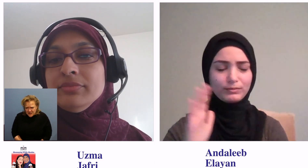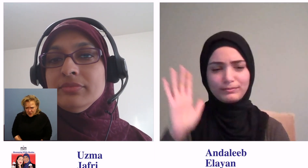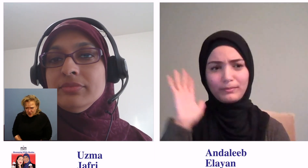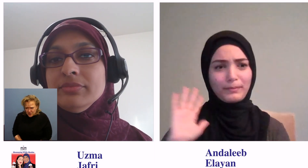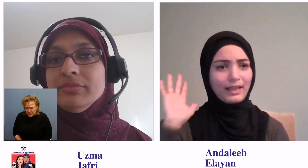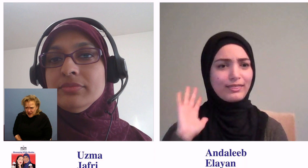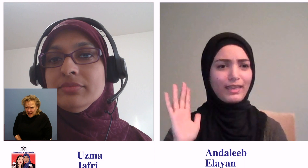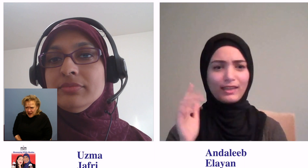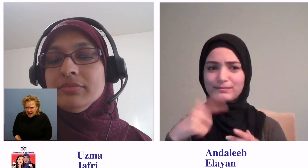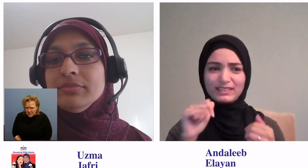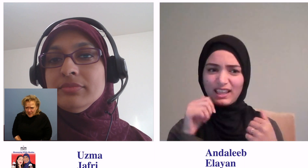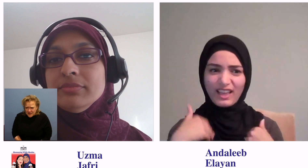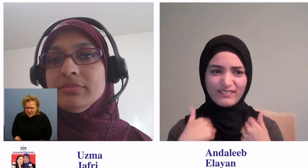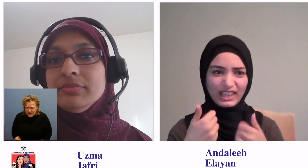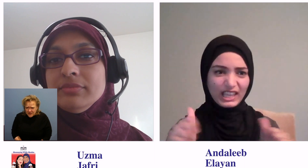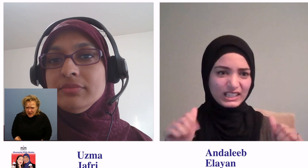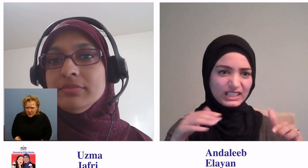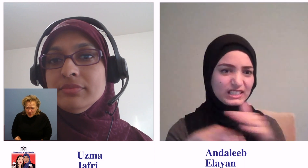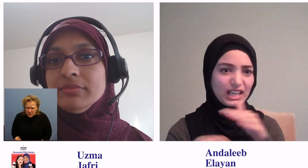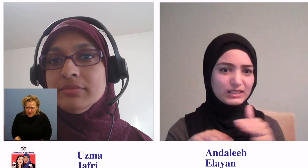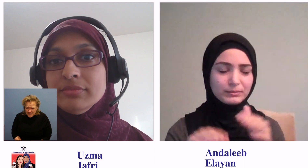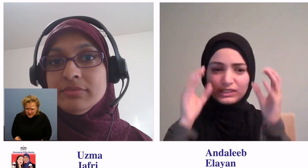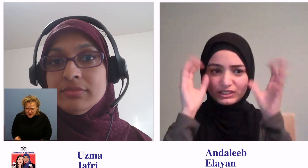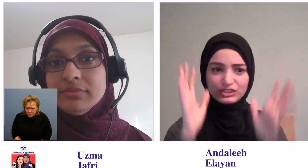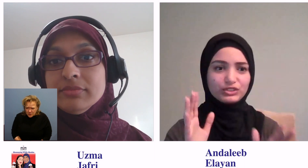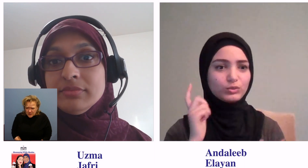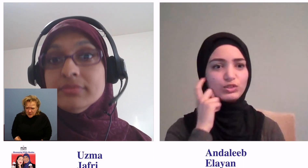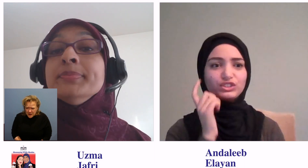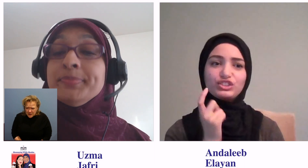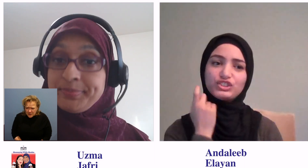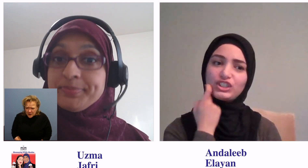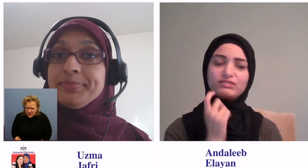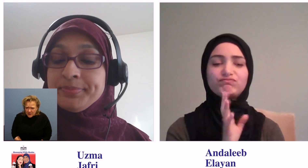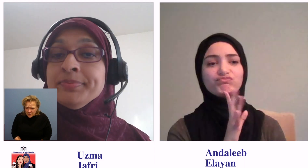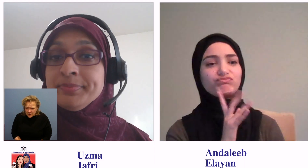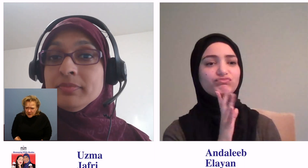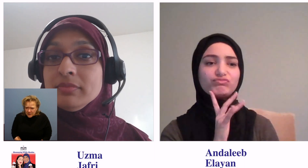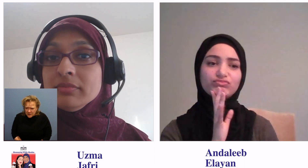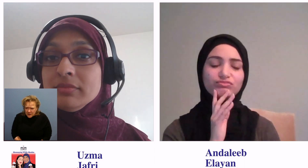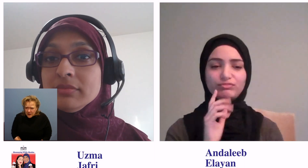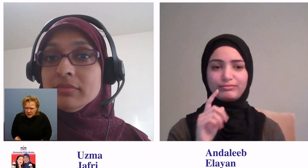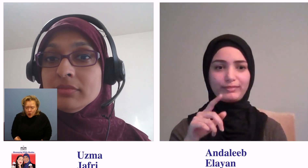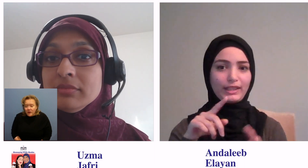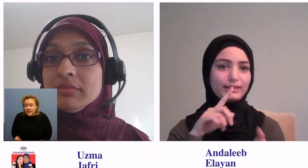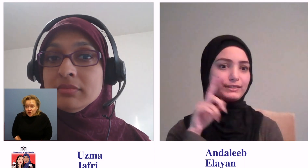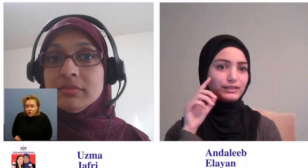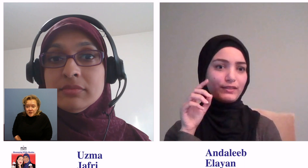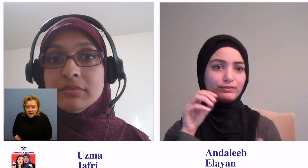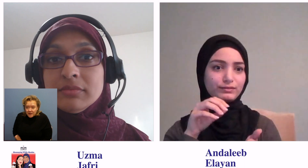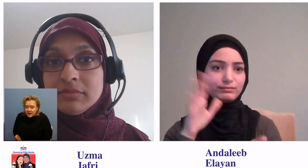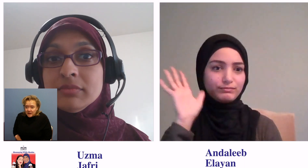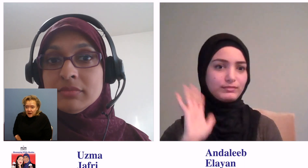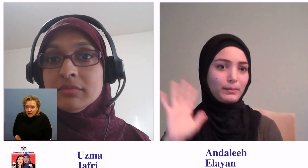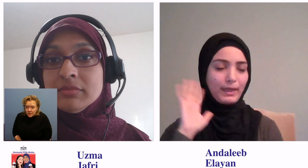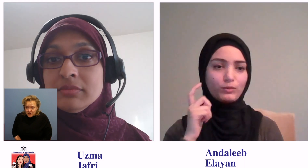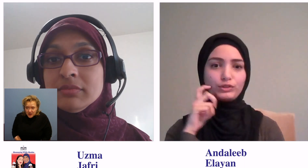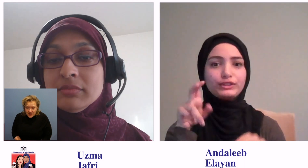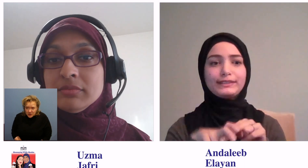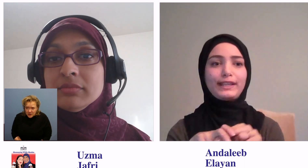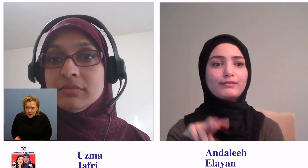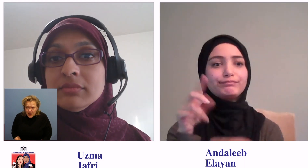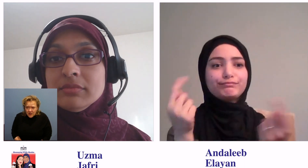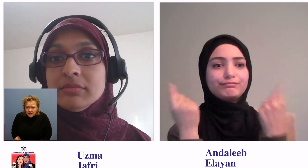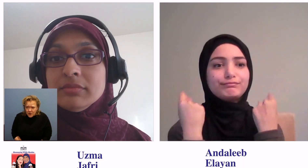That is so true. Um, specifically, I want to talk about deaf schools back then. Oh, schools back then, um,